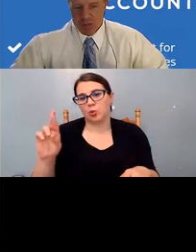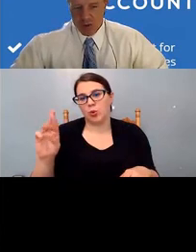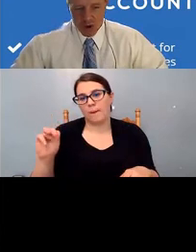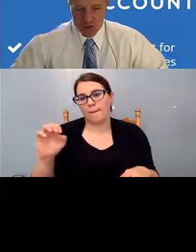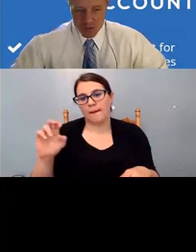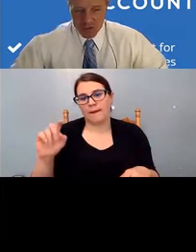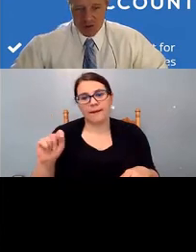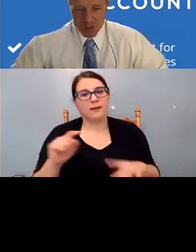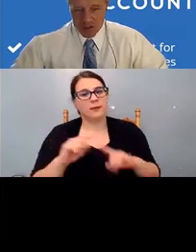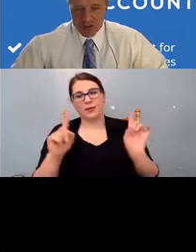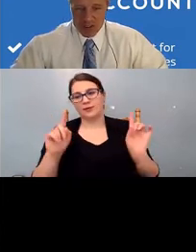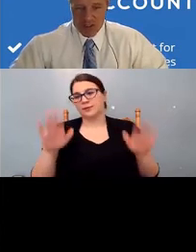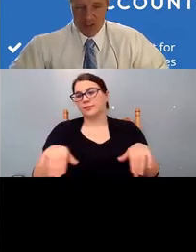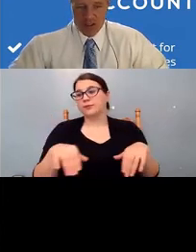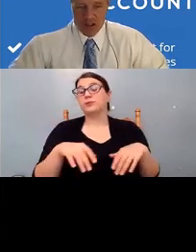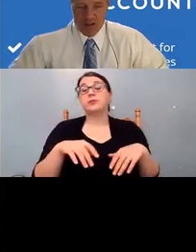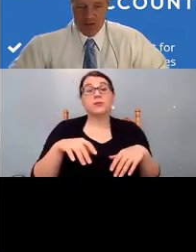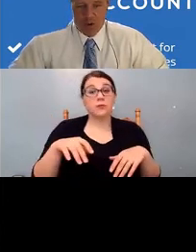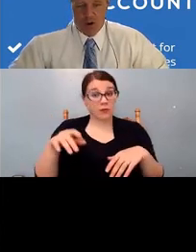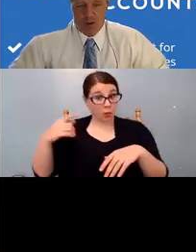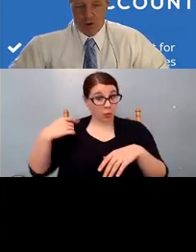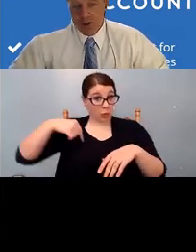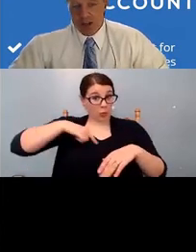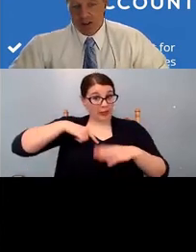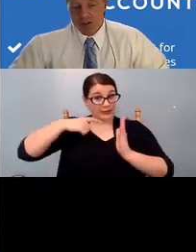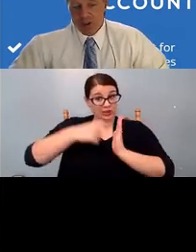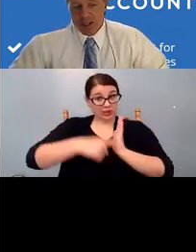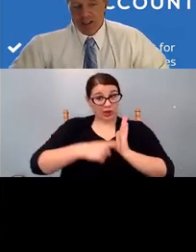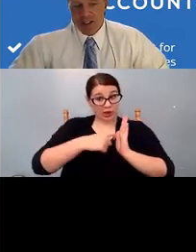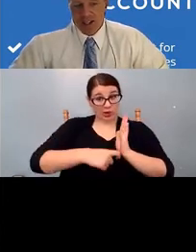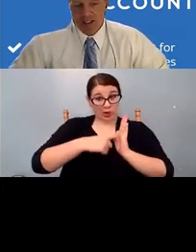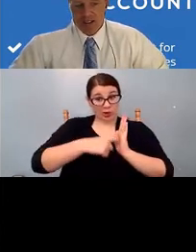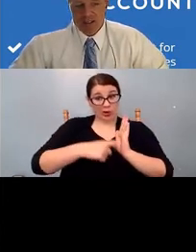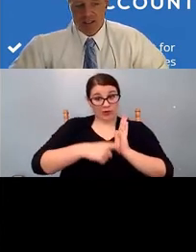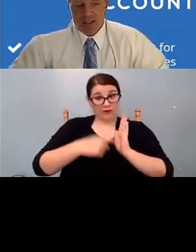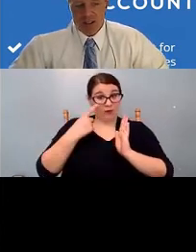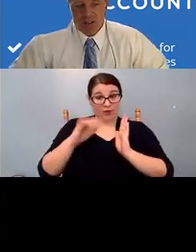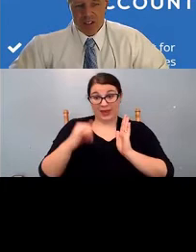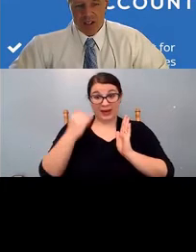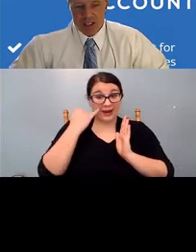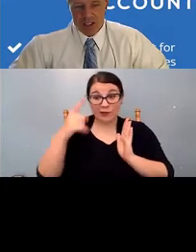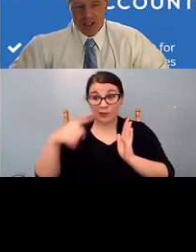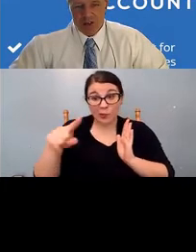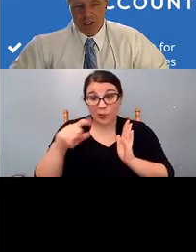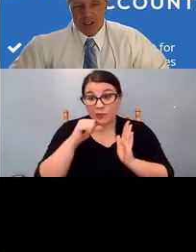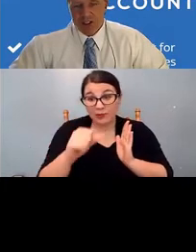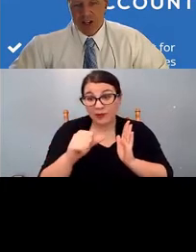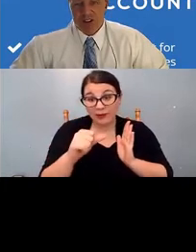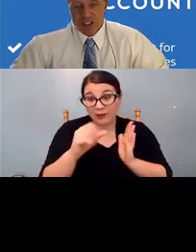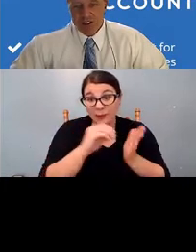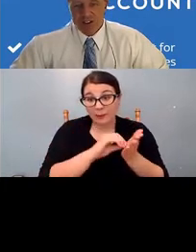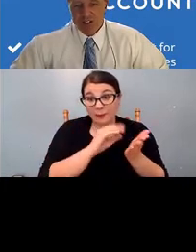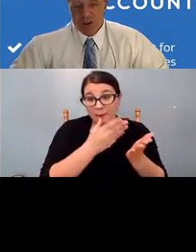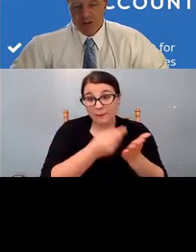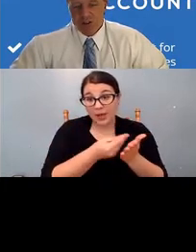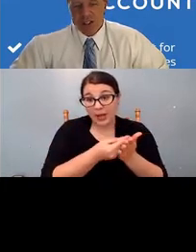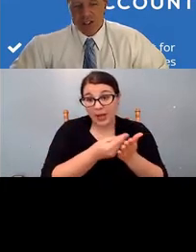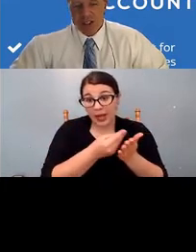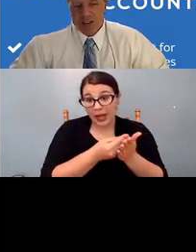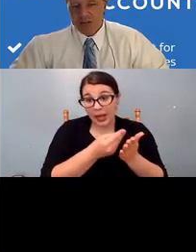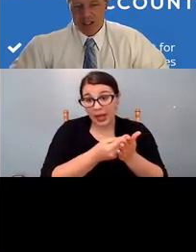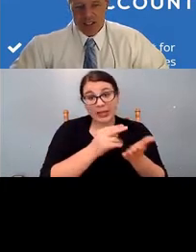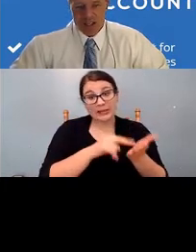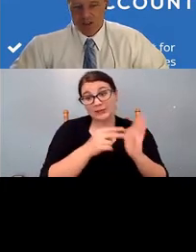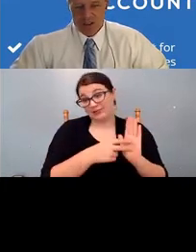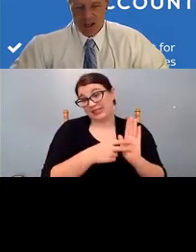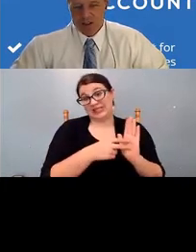by our program administrator for that. And if we can't collect a fee on the account, then it's costing us. And so after 90